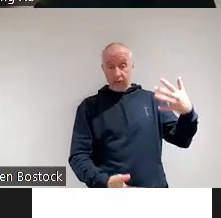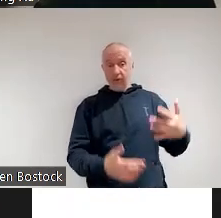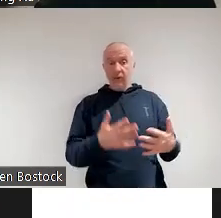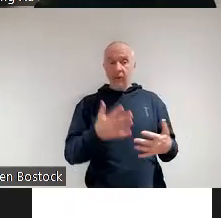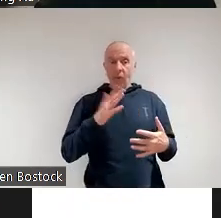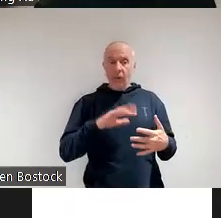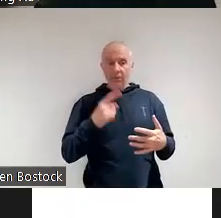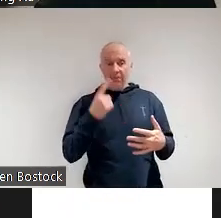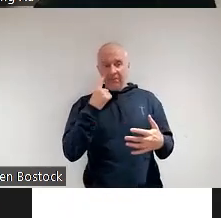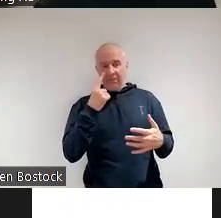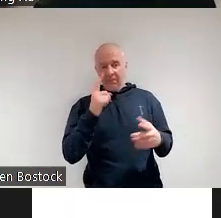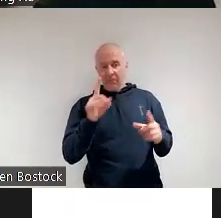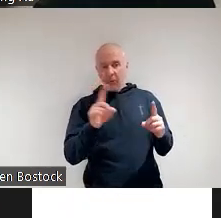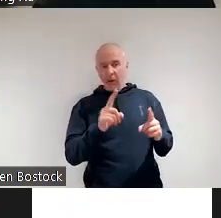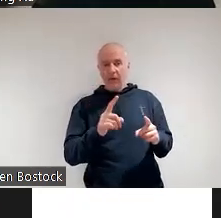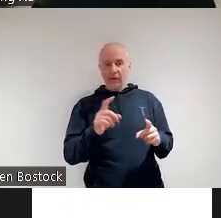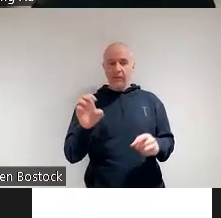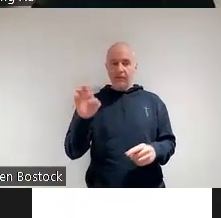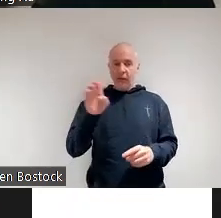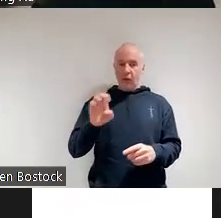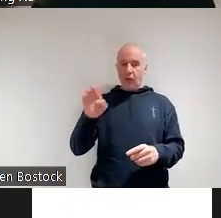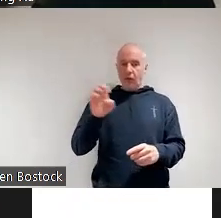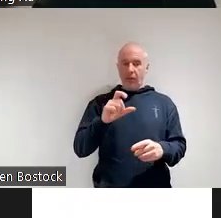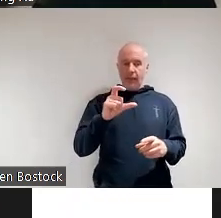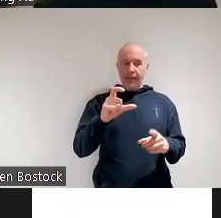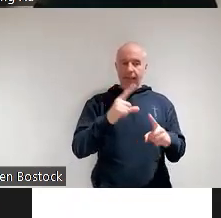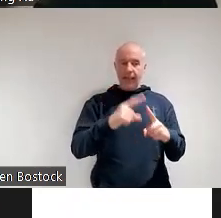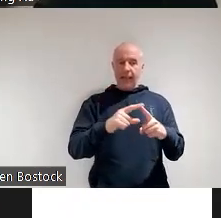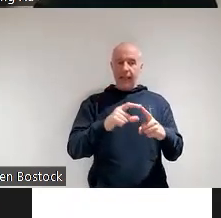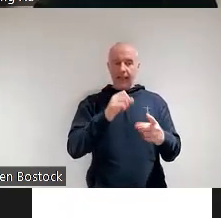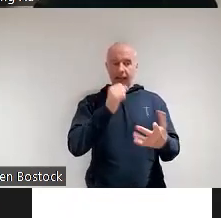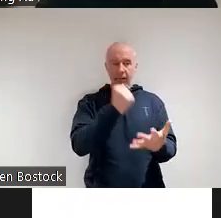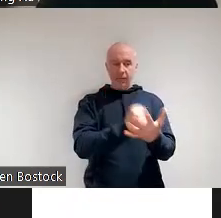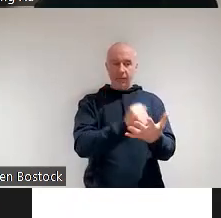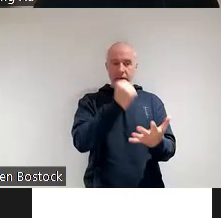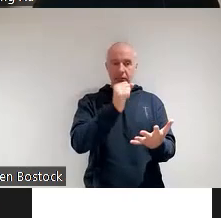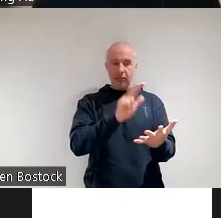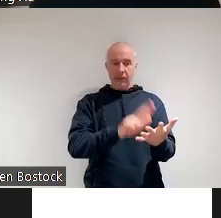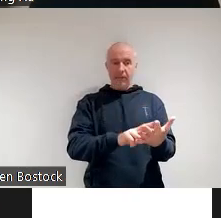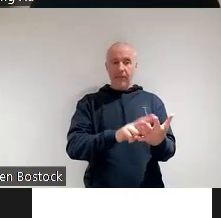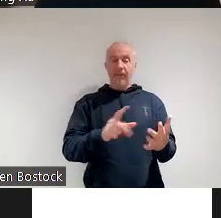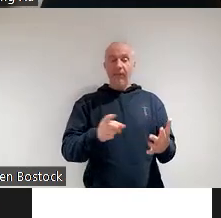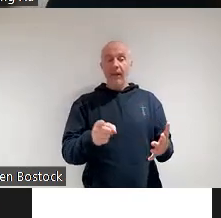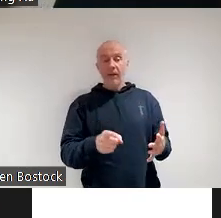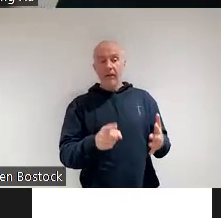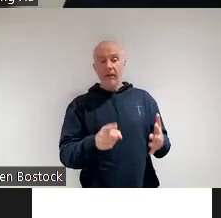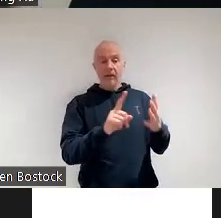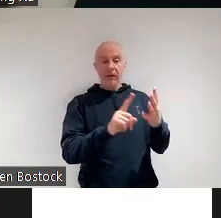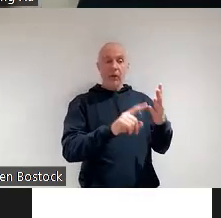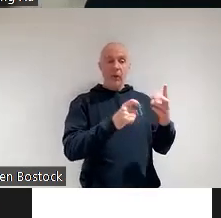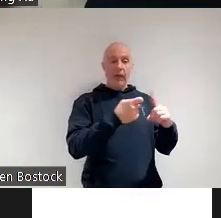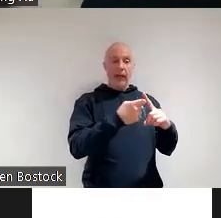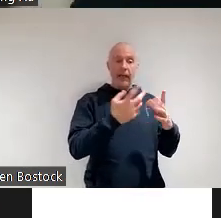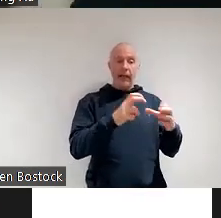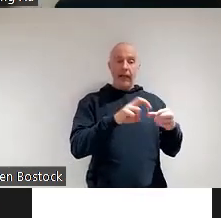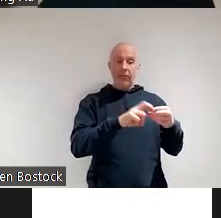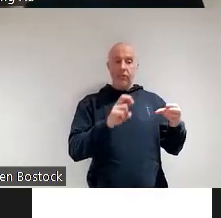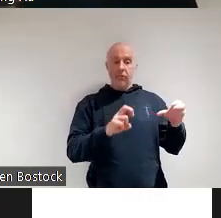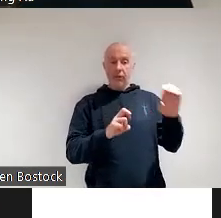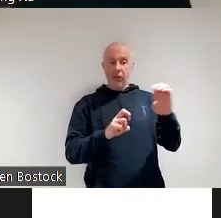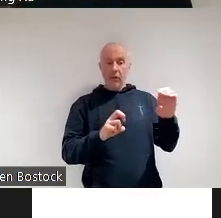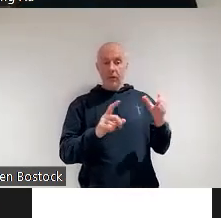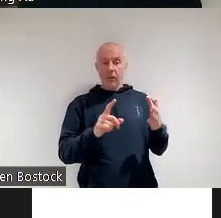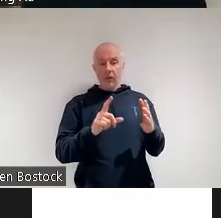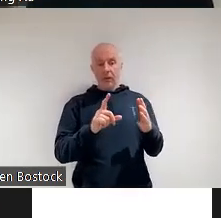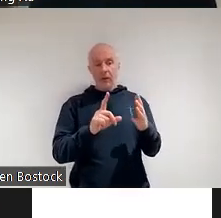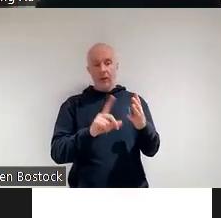several things. In Europe, CE mark is something important because the UK is already not part of European Union. So we have to do something